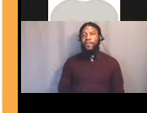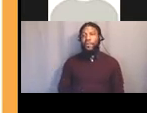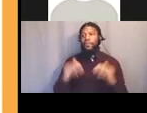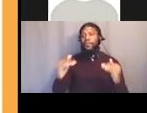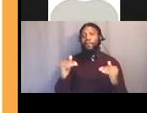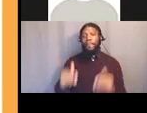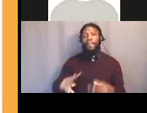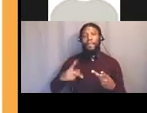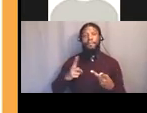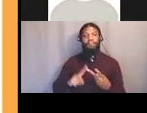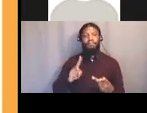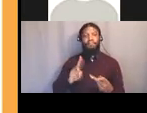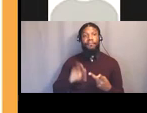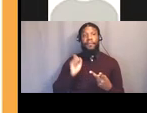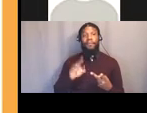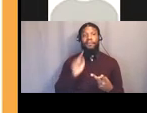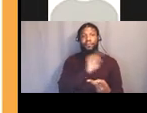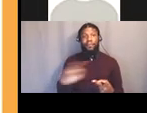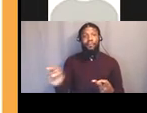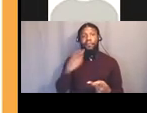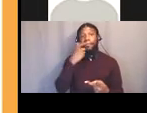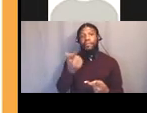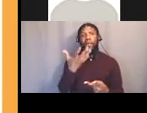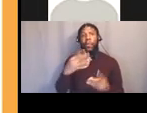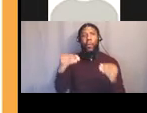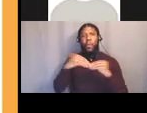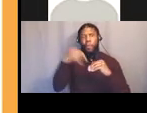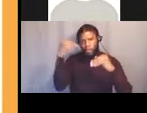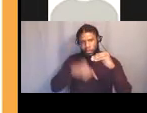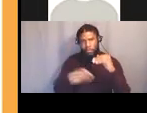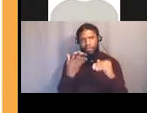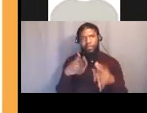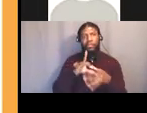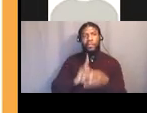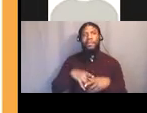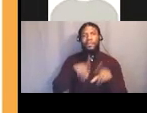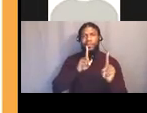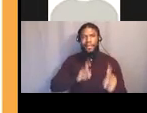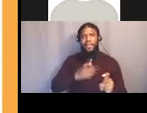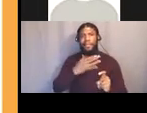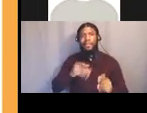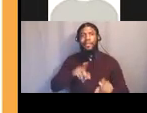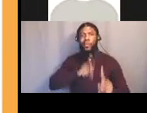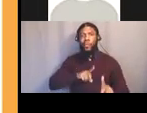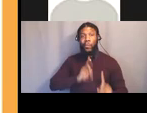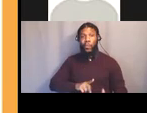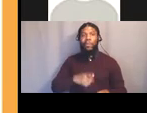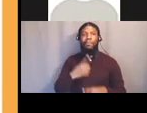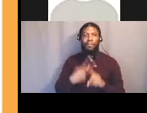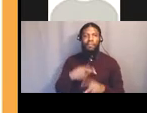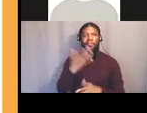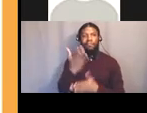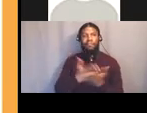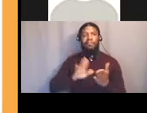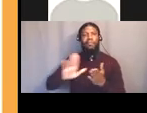Also, if folks are interested in learning more about test and report and some of the efforts that are being